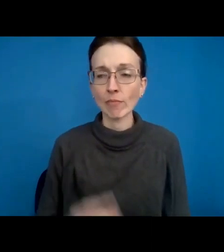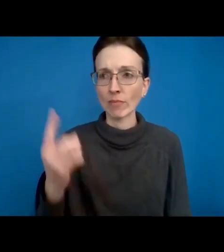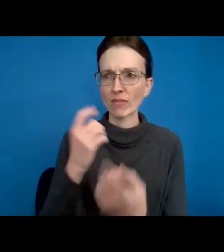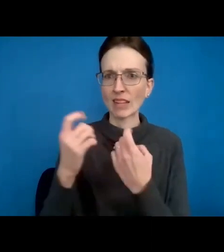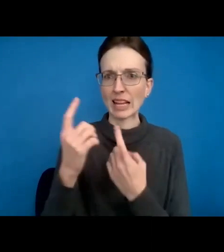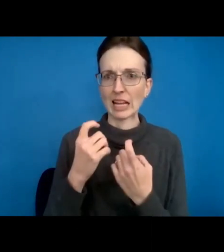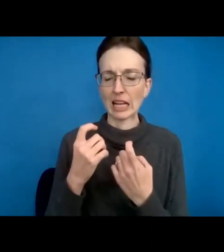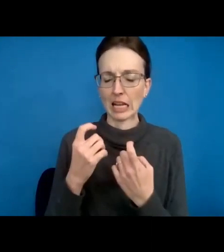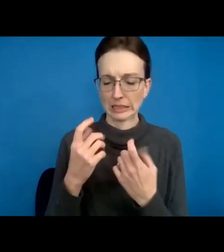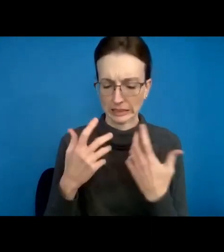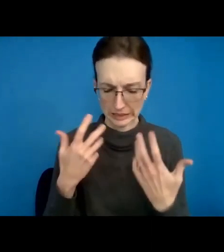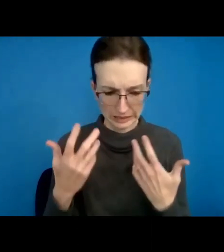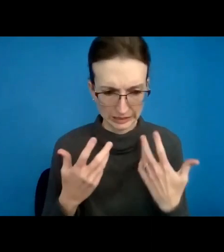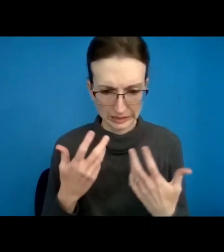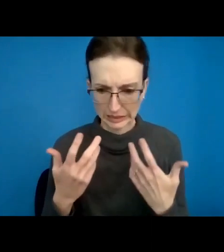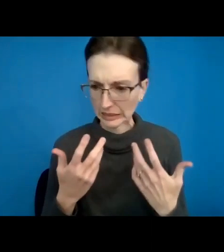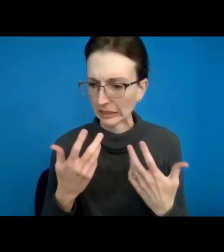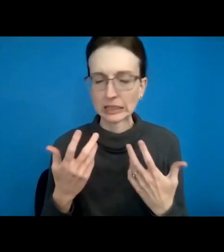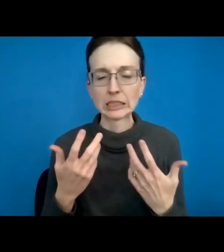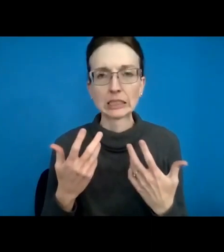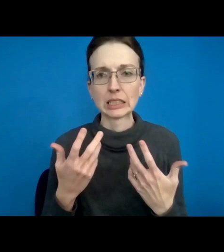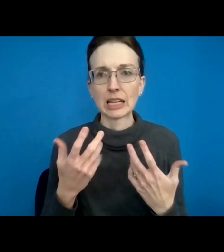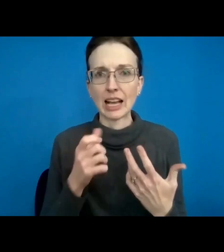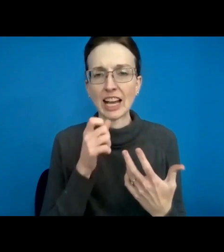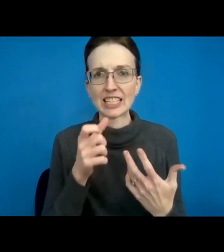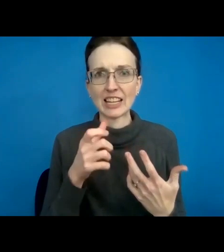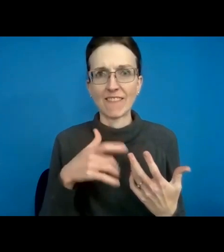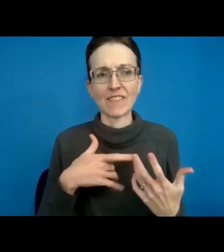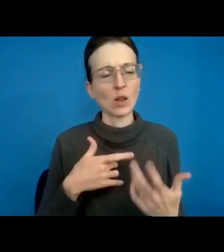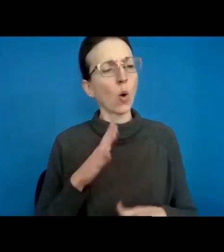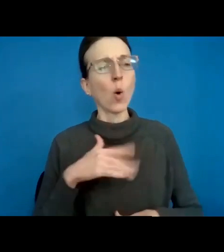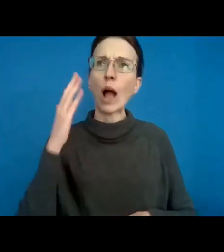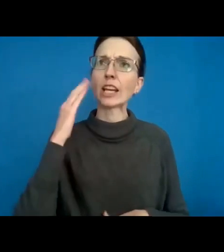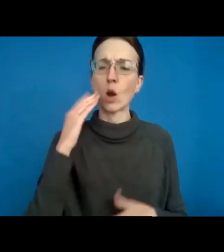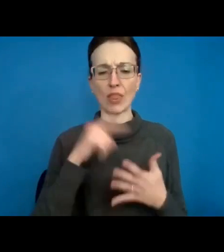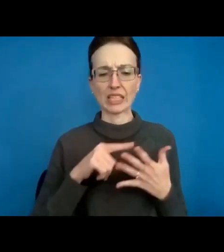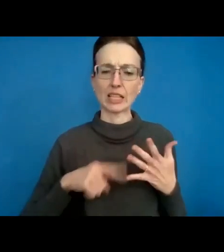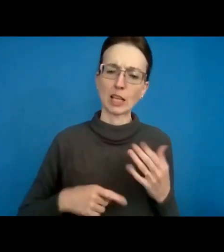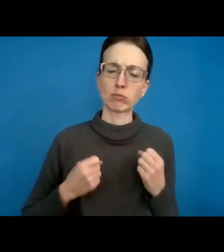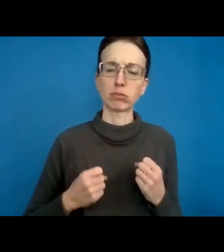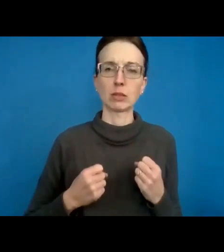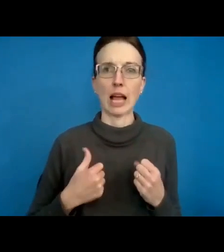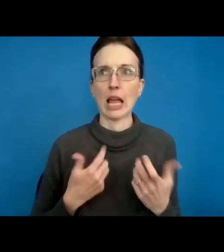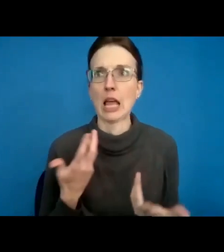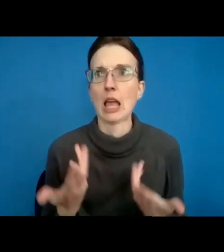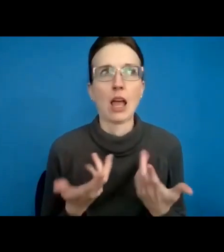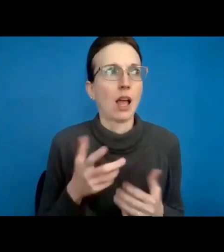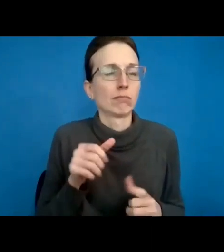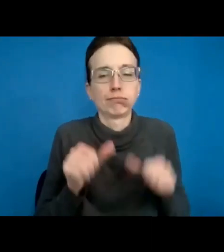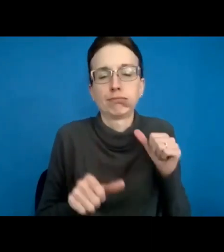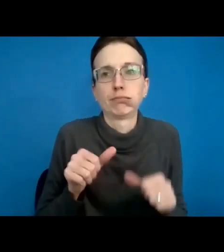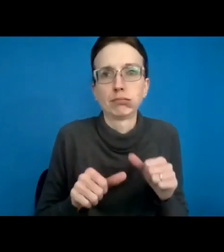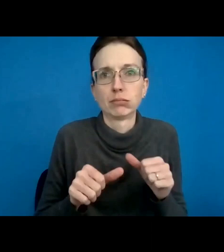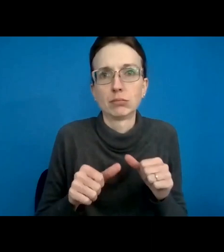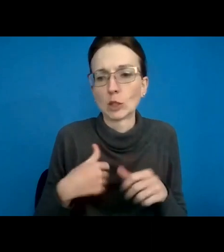didn't provide me with the assurance that I knew what I needed. And so I sat down with